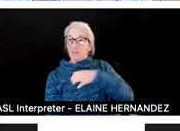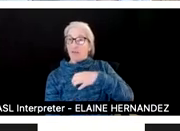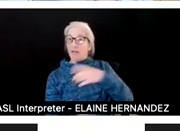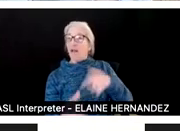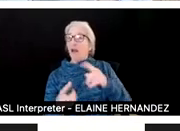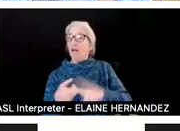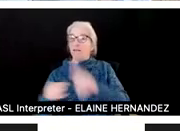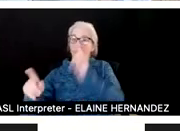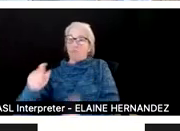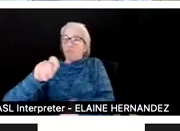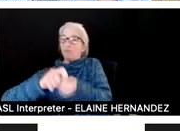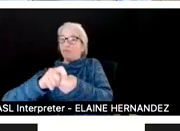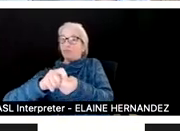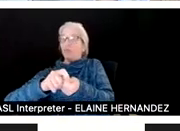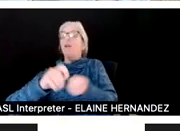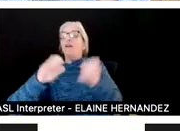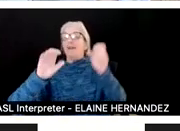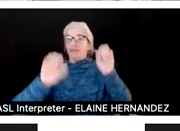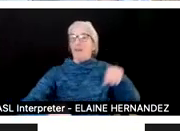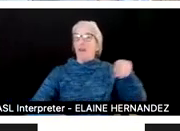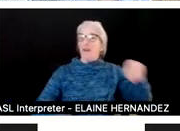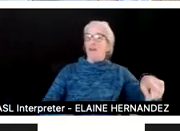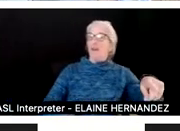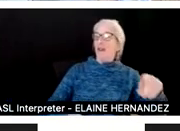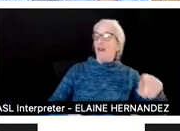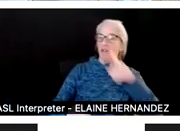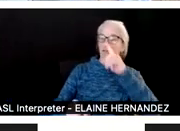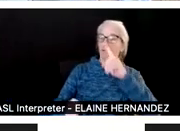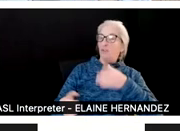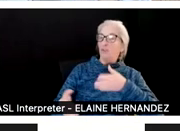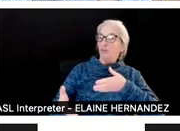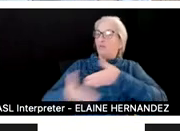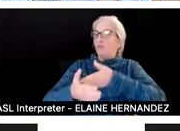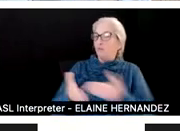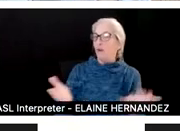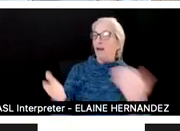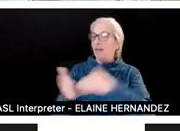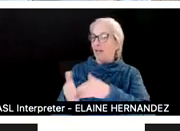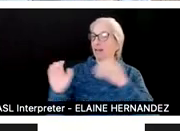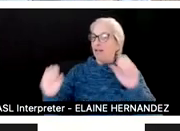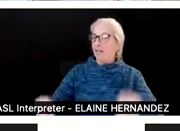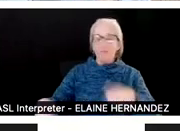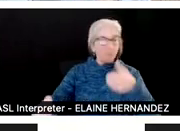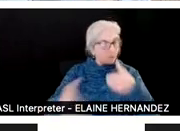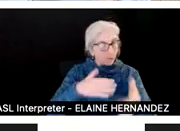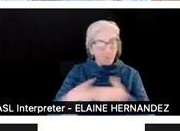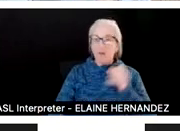can further vindicate their rights, even if their original complaint lacked merit.